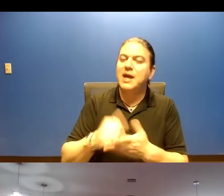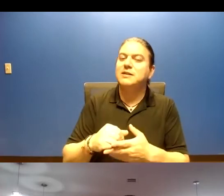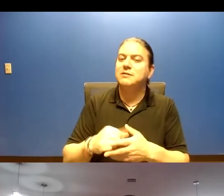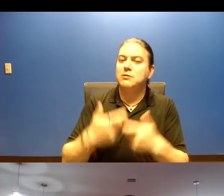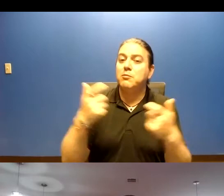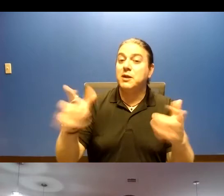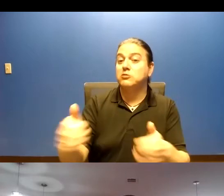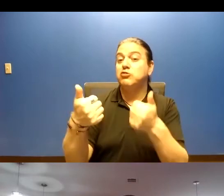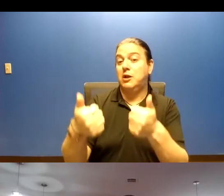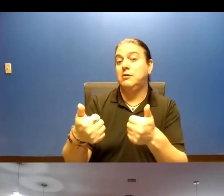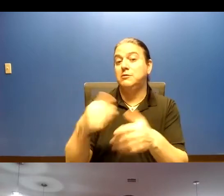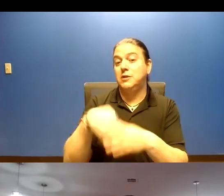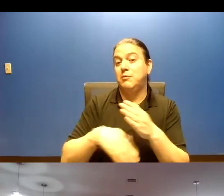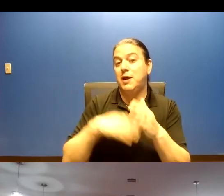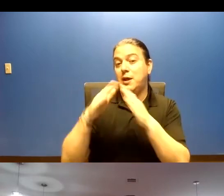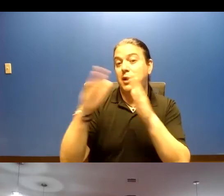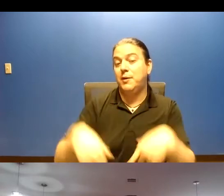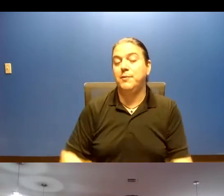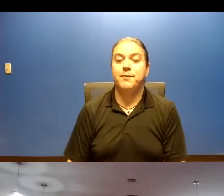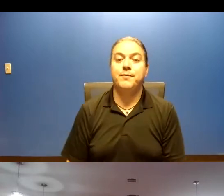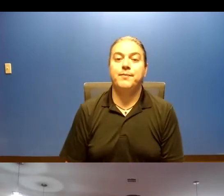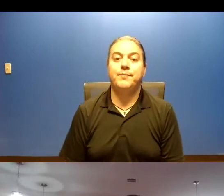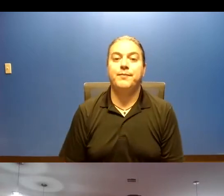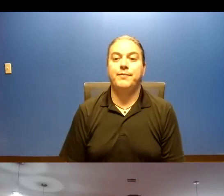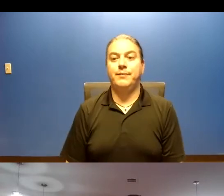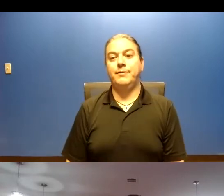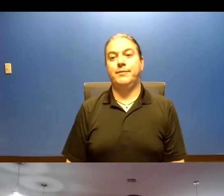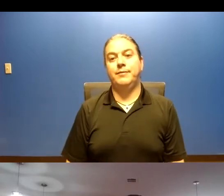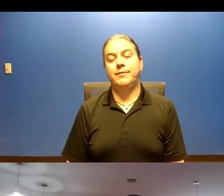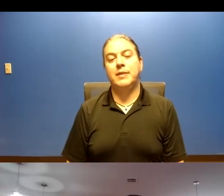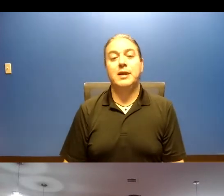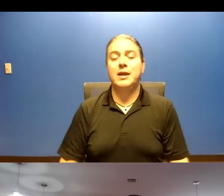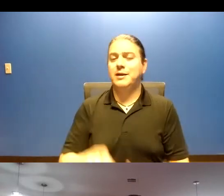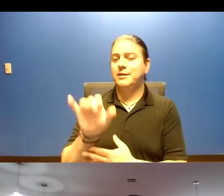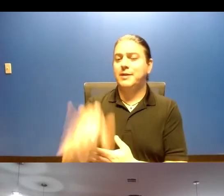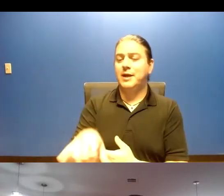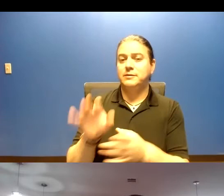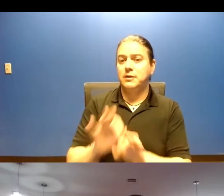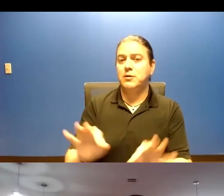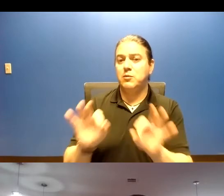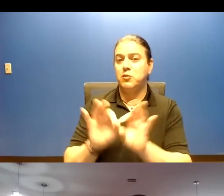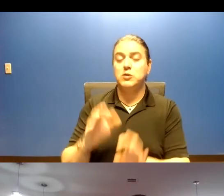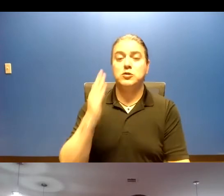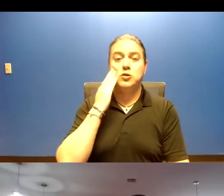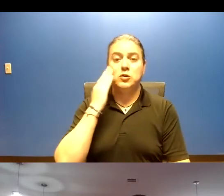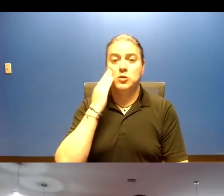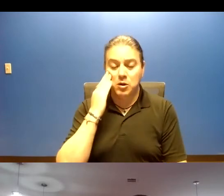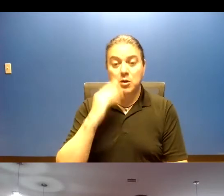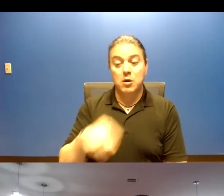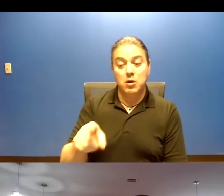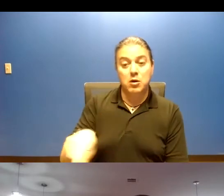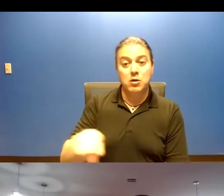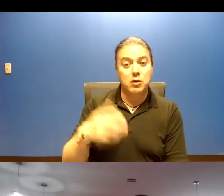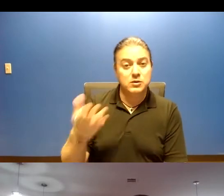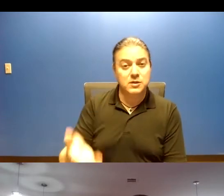home. And I think that's important to note, that these features are not, especially